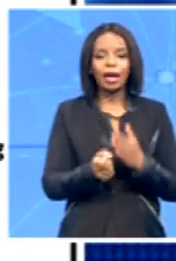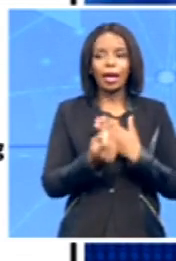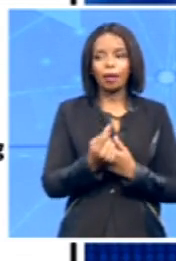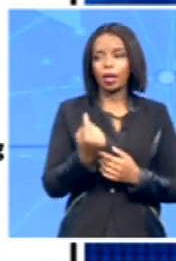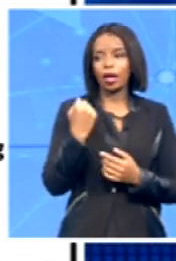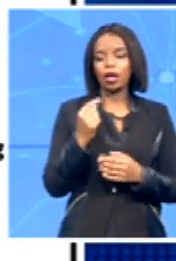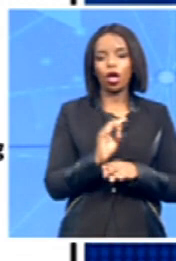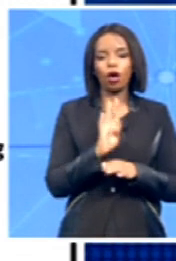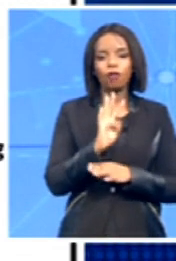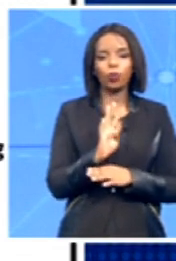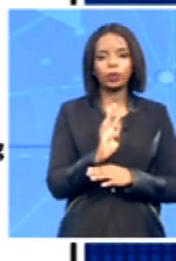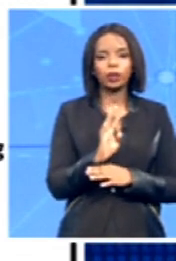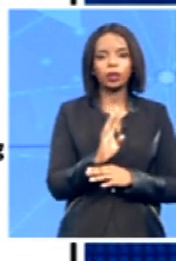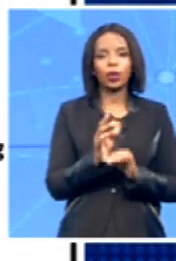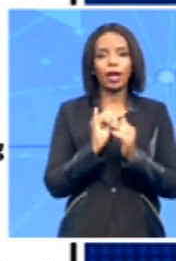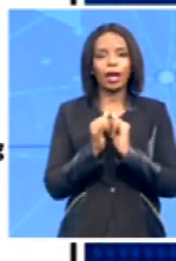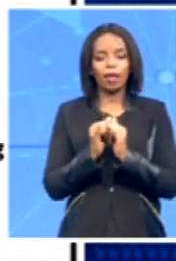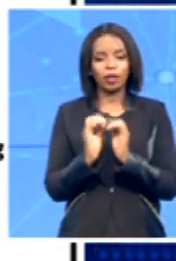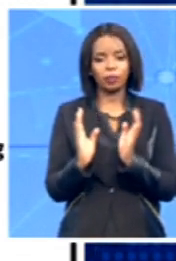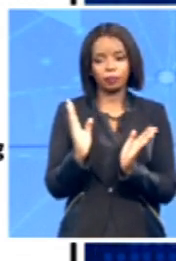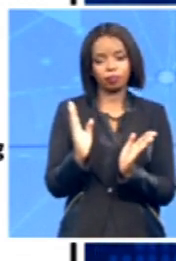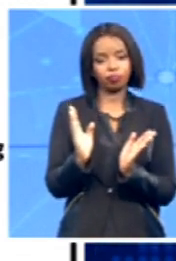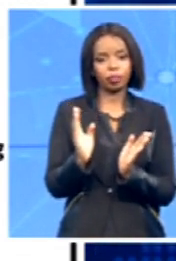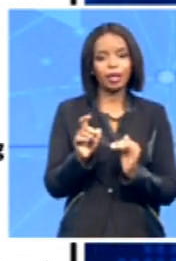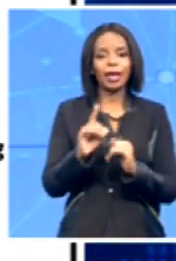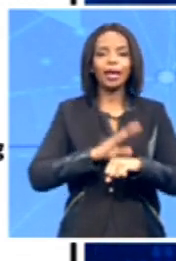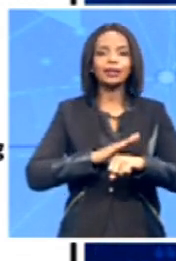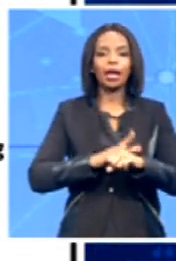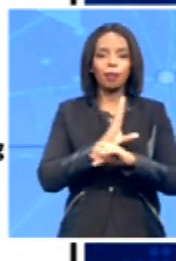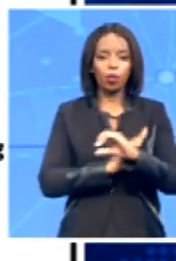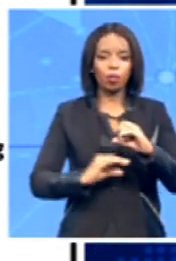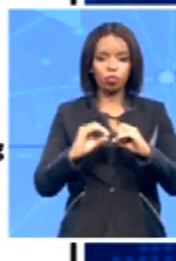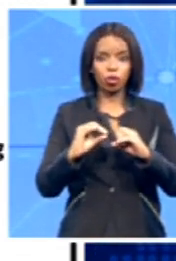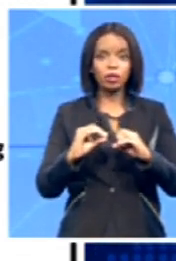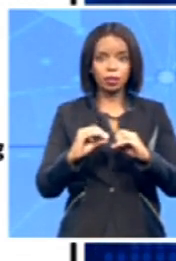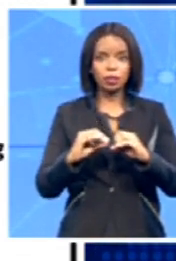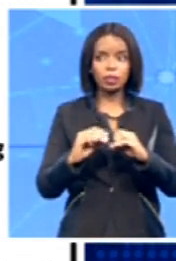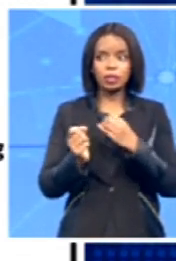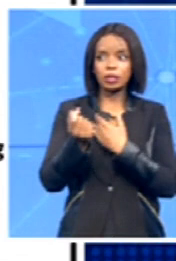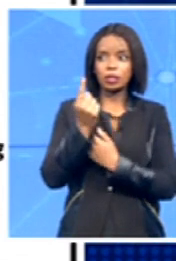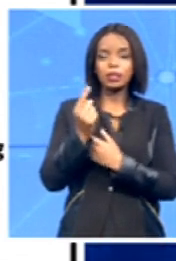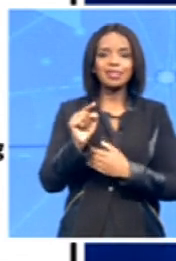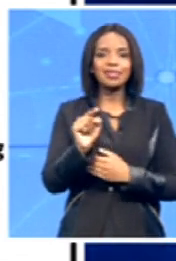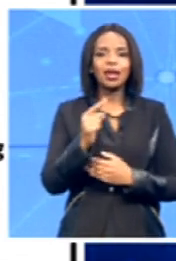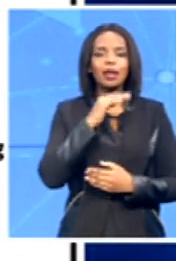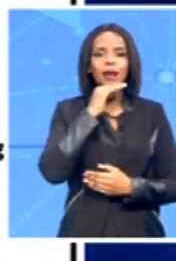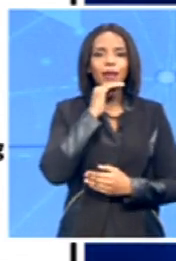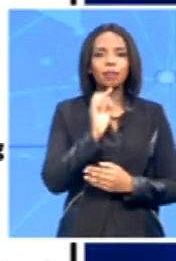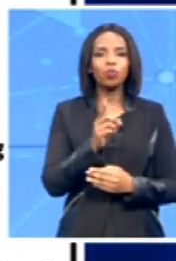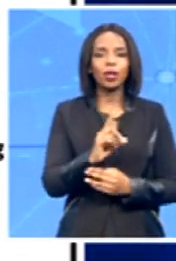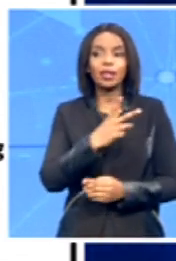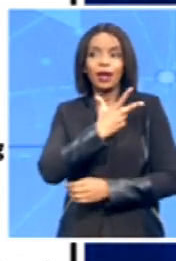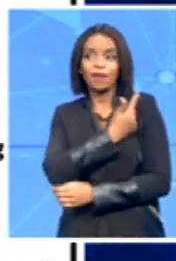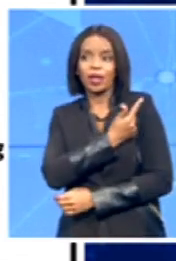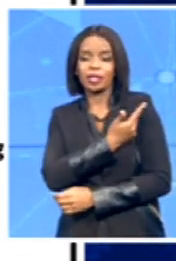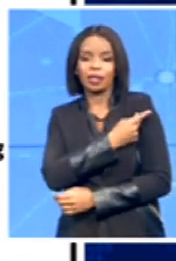the fourth wave. You can say, for death, that vaccines gave a 3.8%